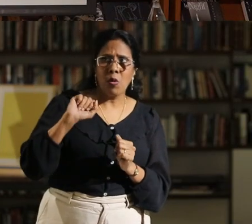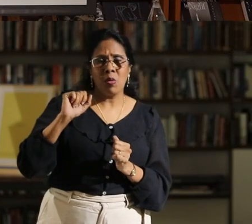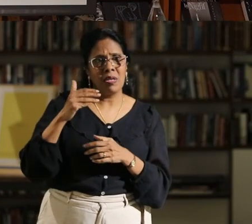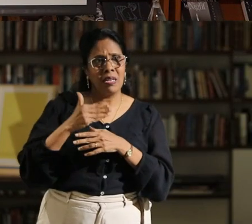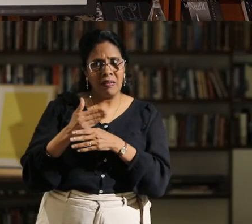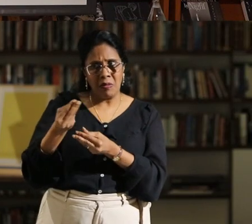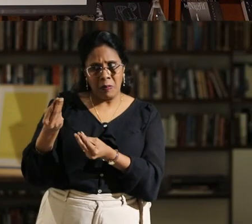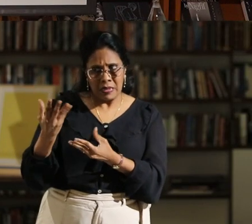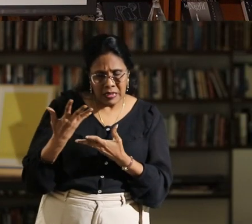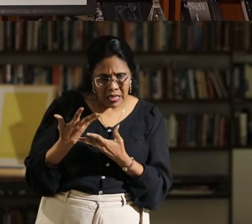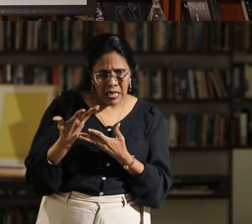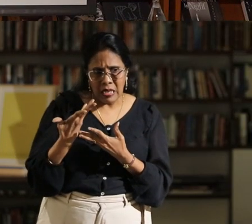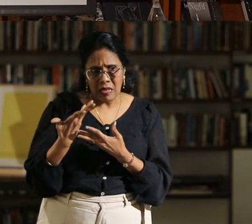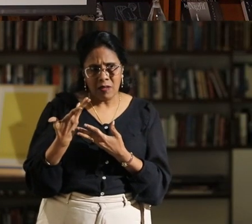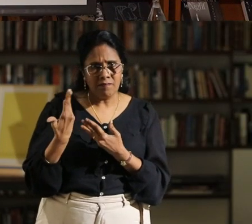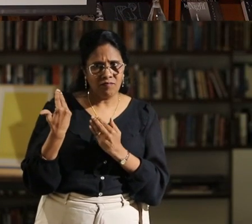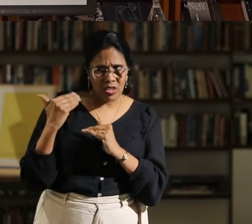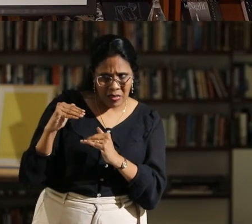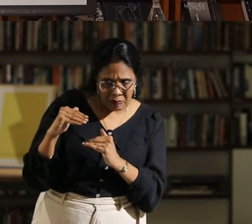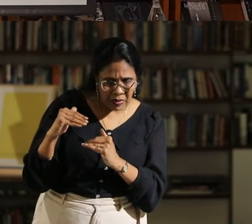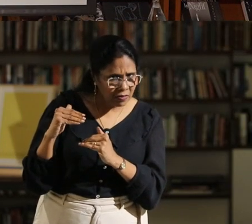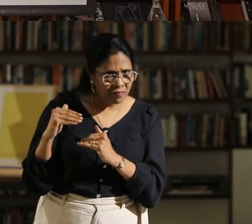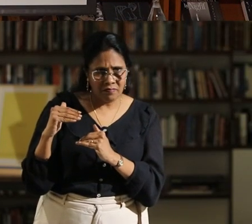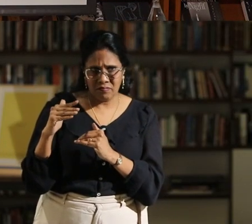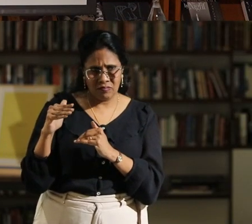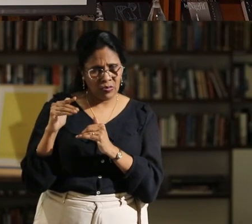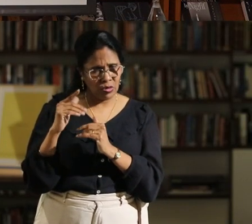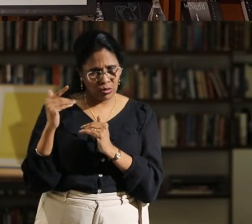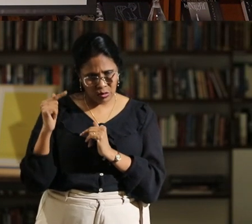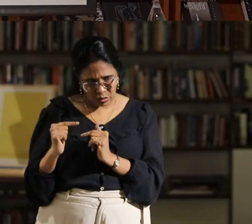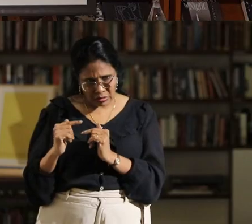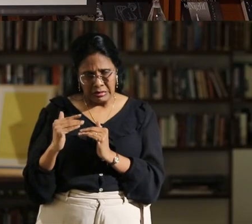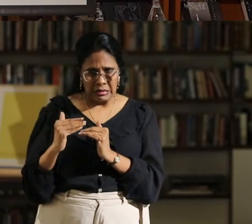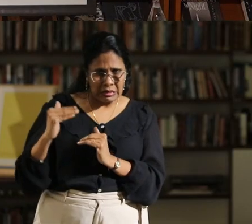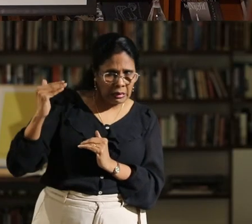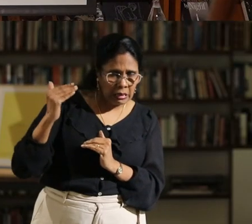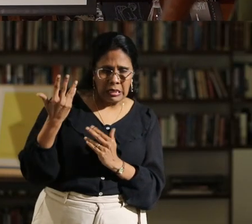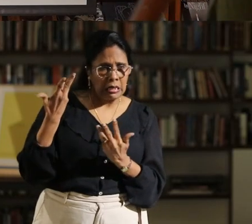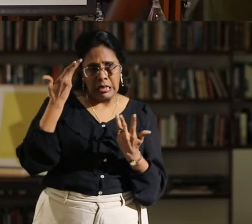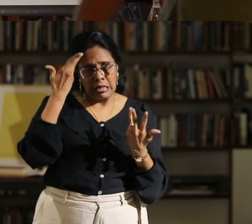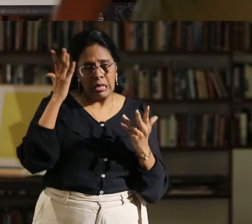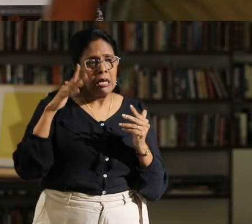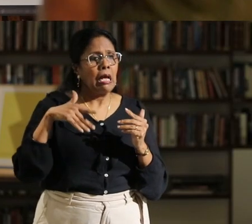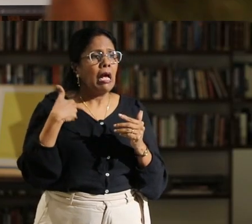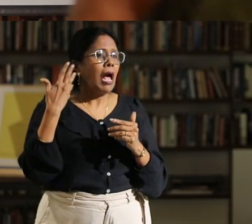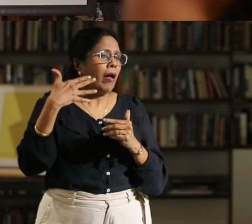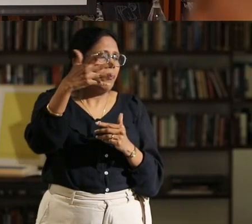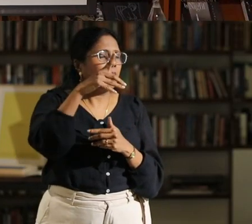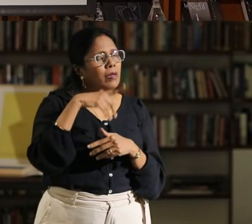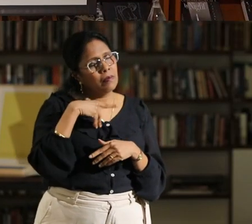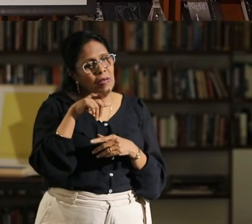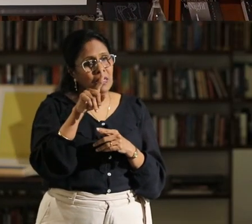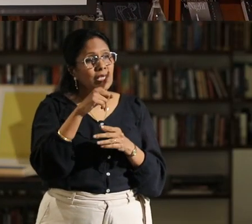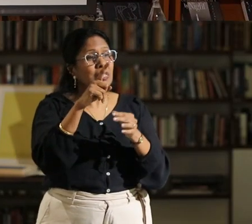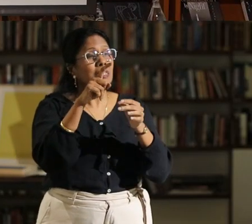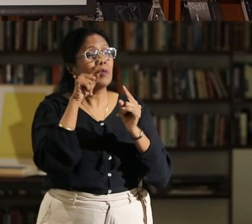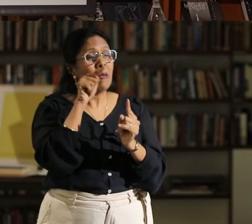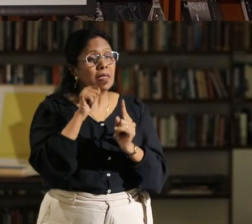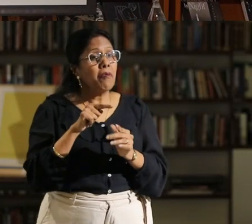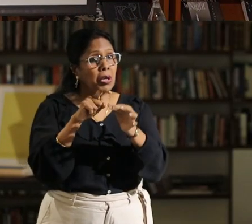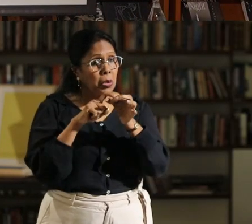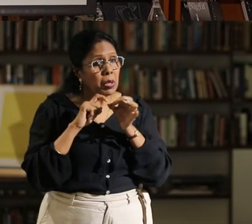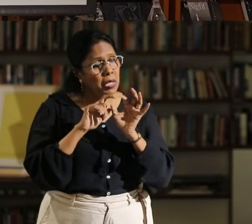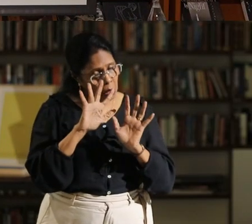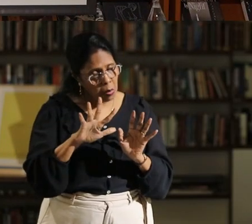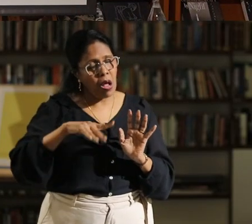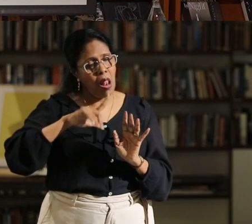and so on and so forth. But we can discuss specific cases if maybe later on in the Q&A, but I'll move